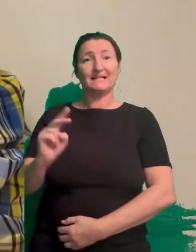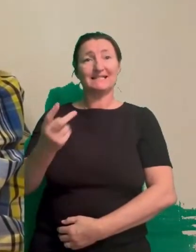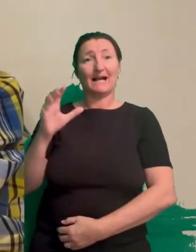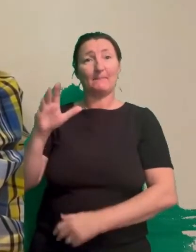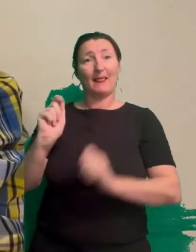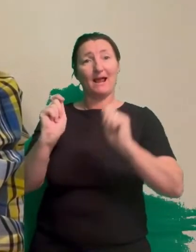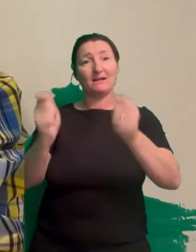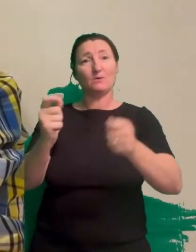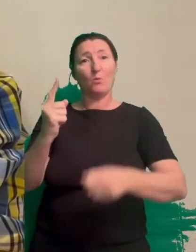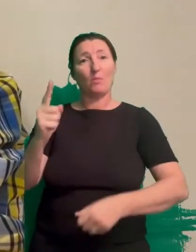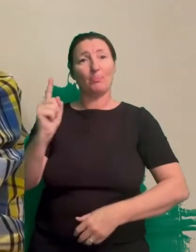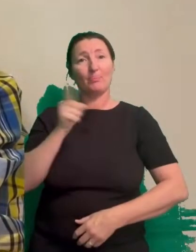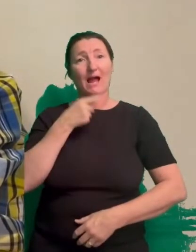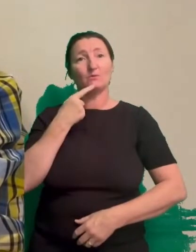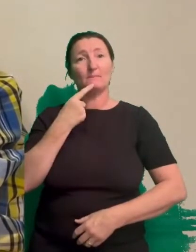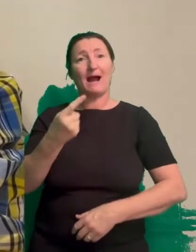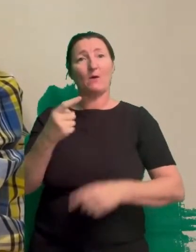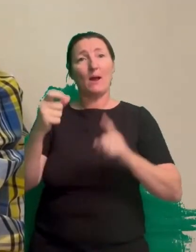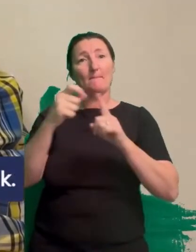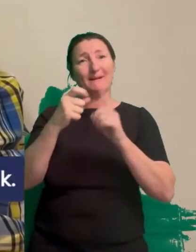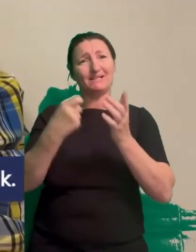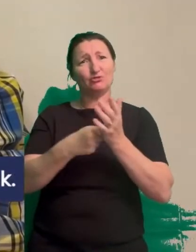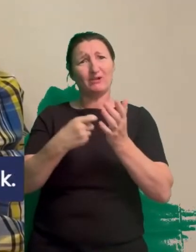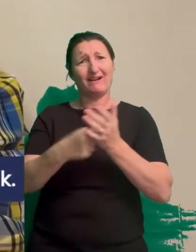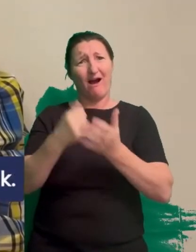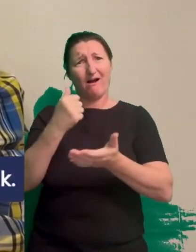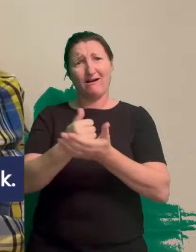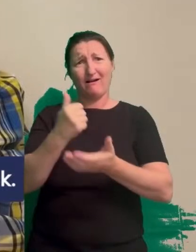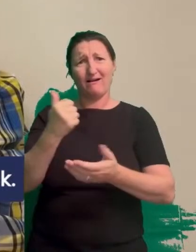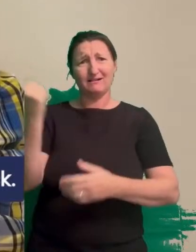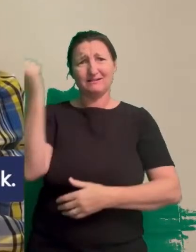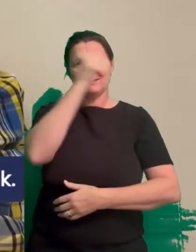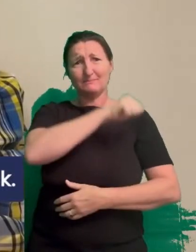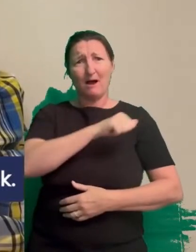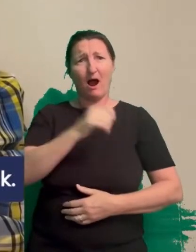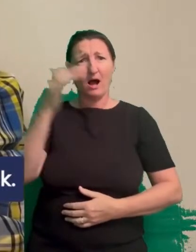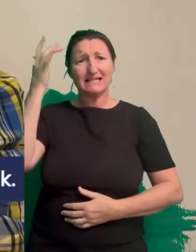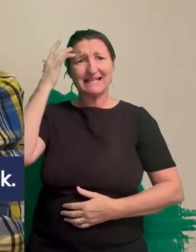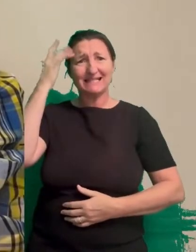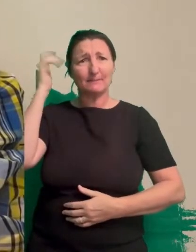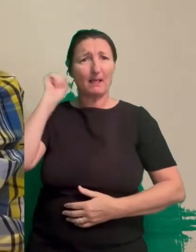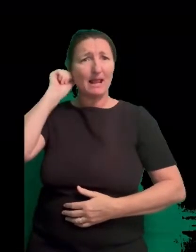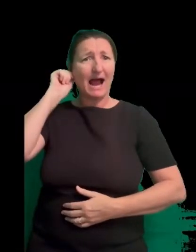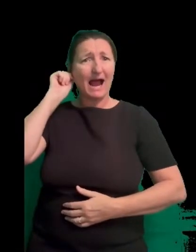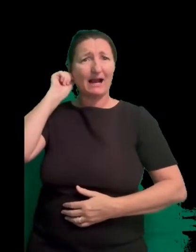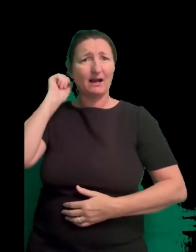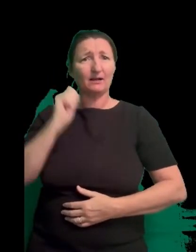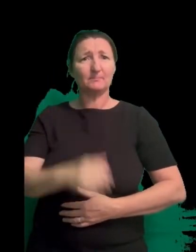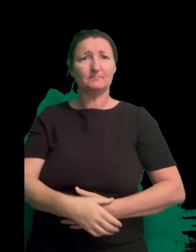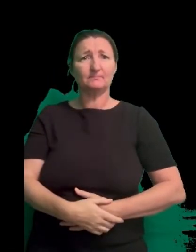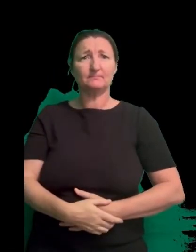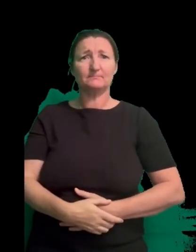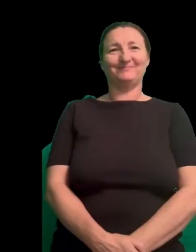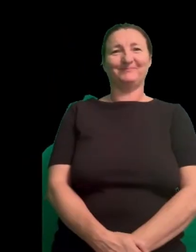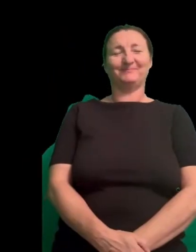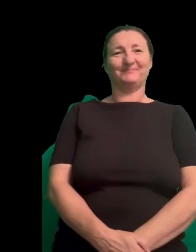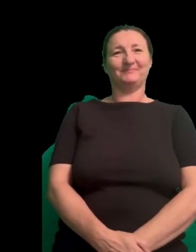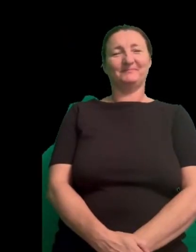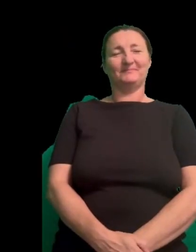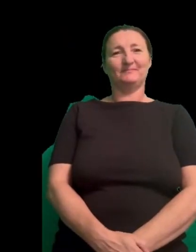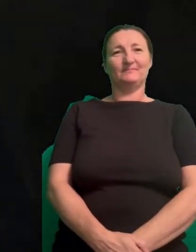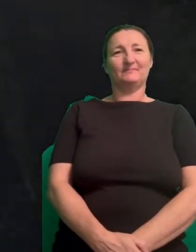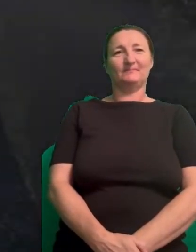In second place, winning £1,000, is Peter Rickards for his exceptionally smart, sensible hack.